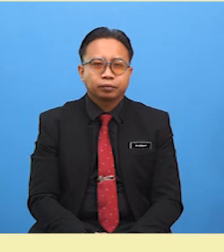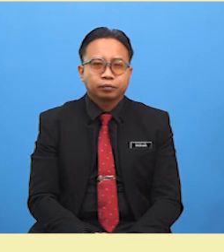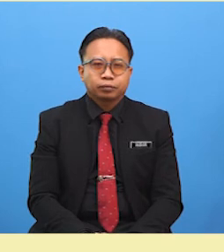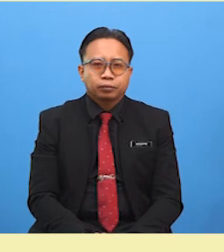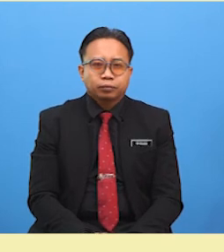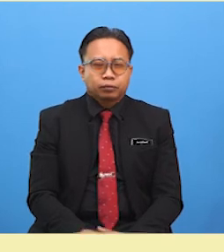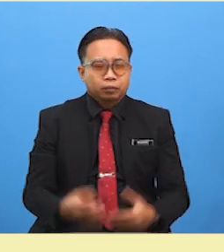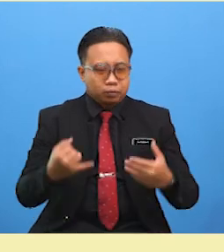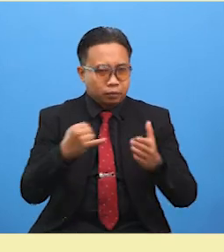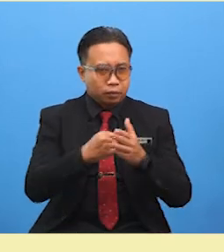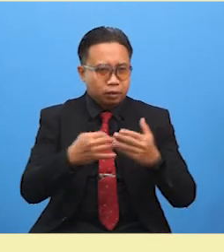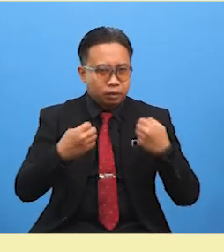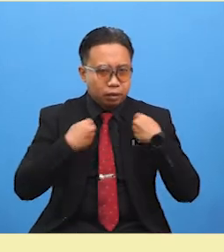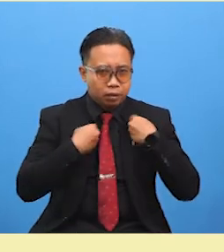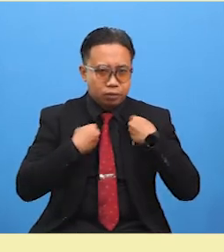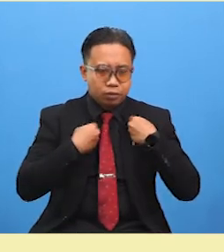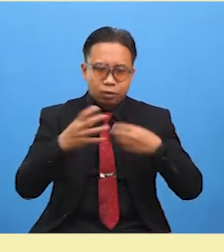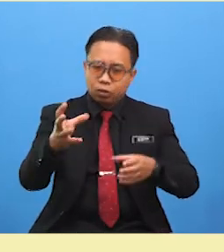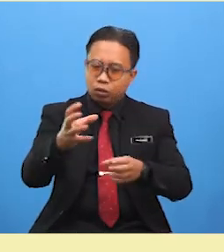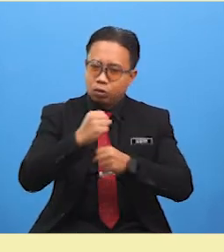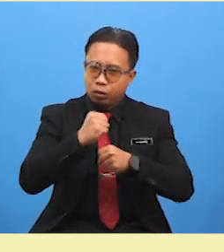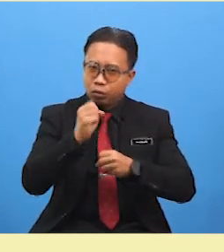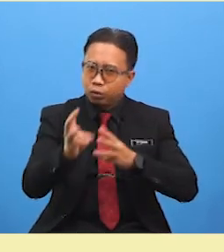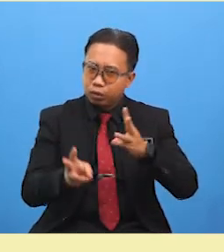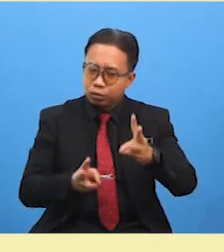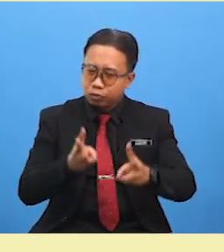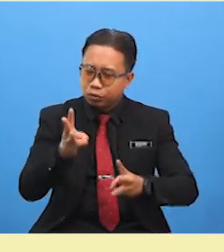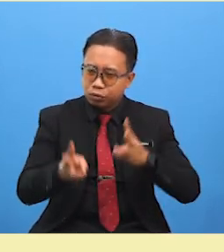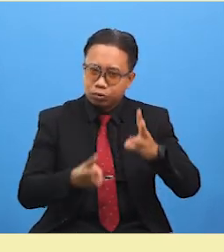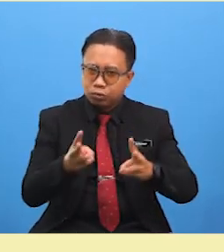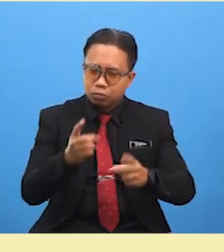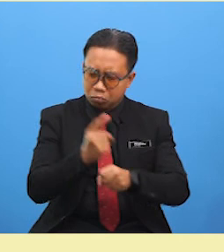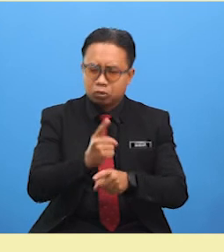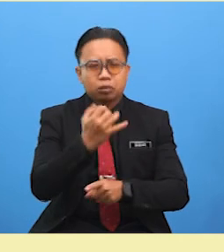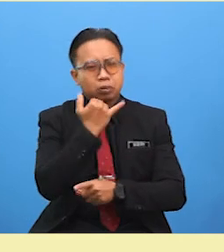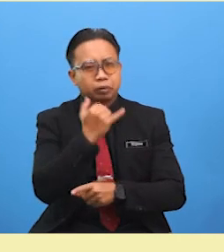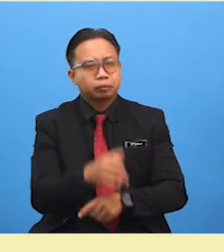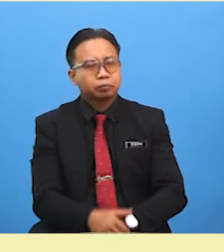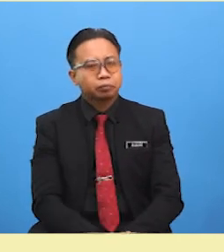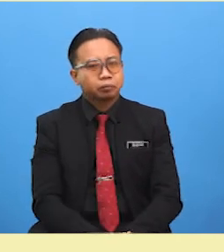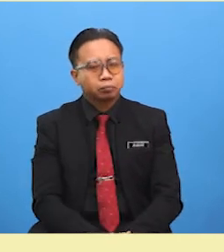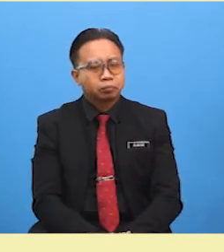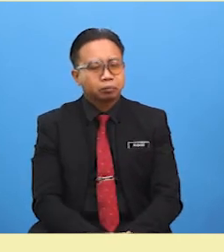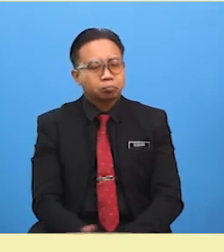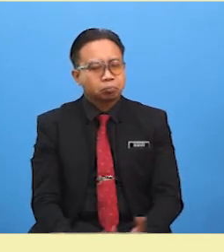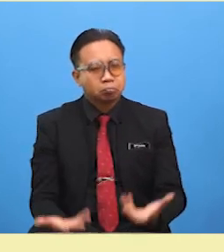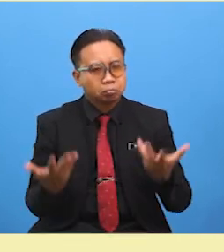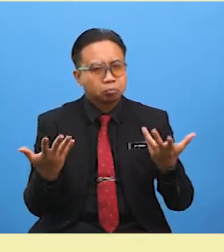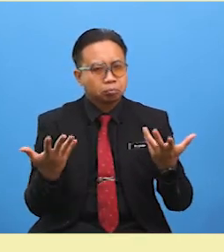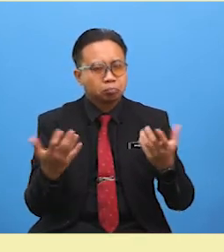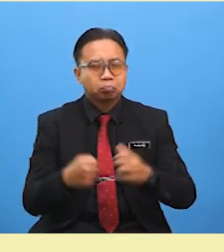Firstly, it has got wheels. So boys and girls, is this correct or is it wrong? Is it true or is it